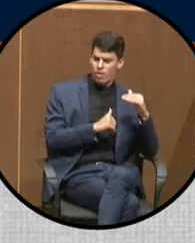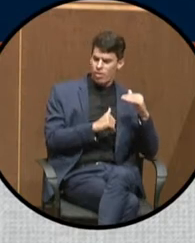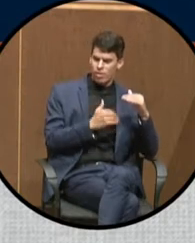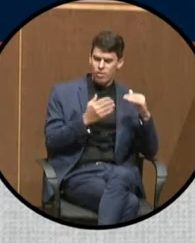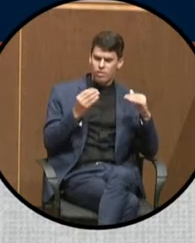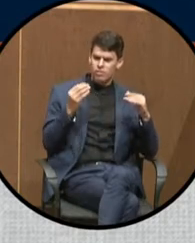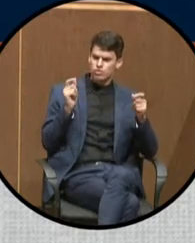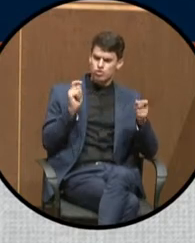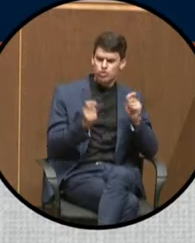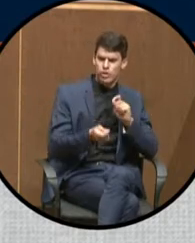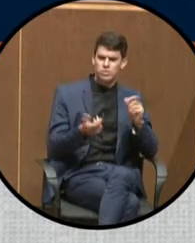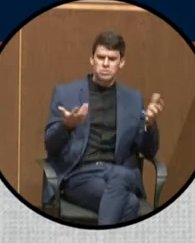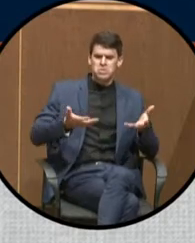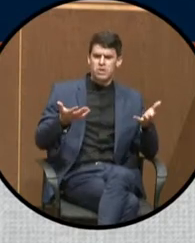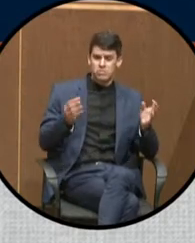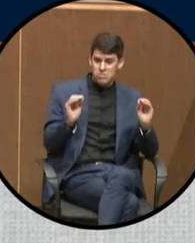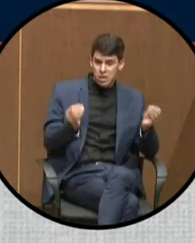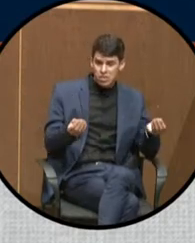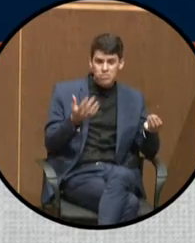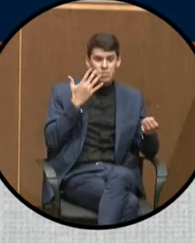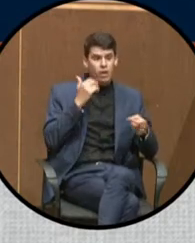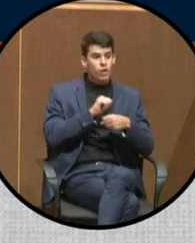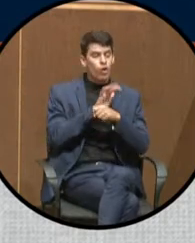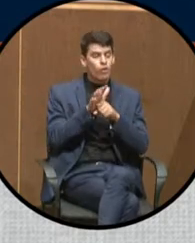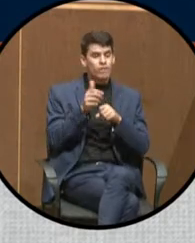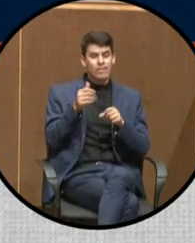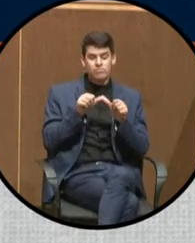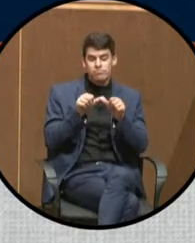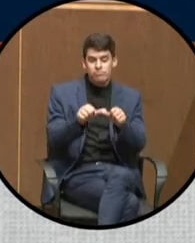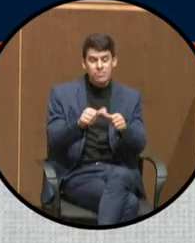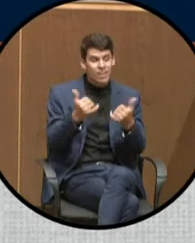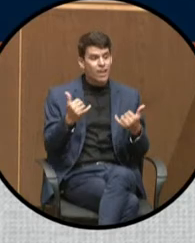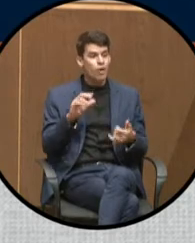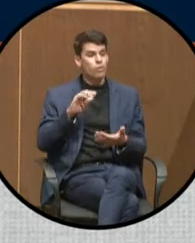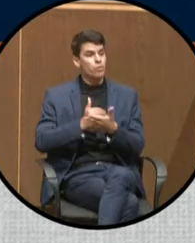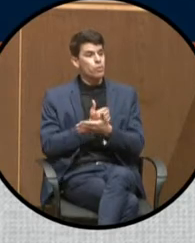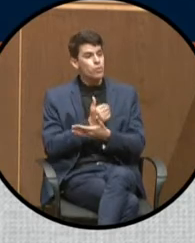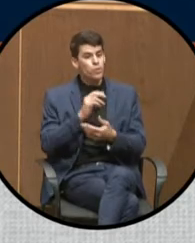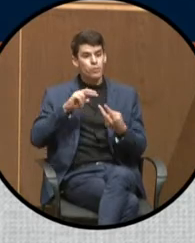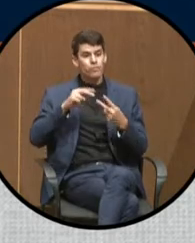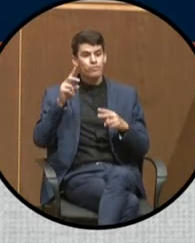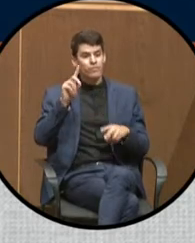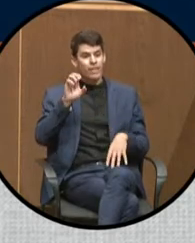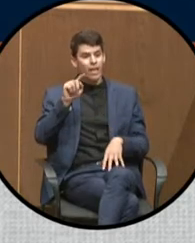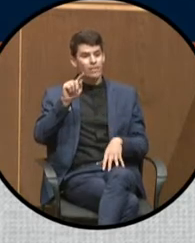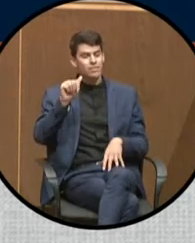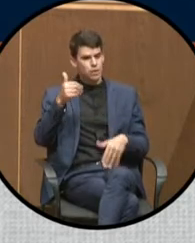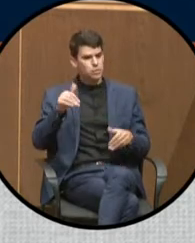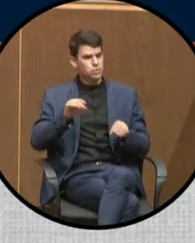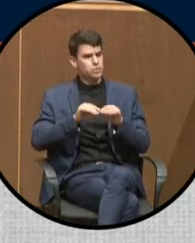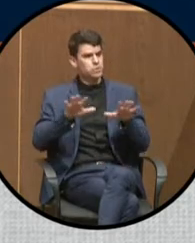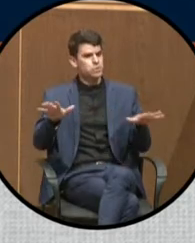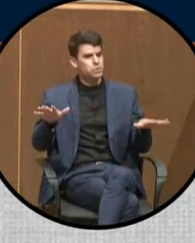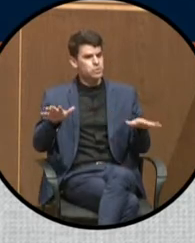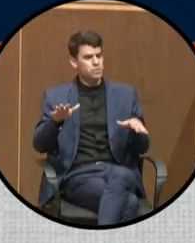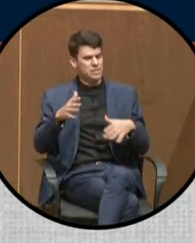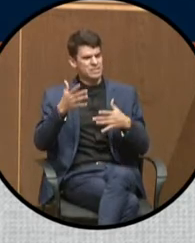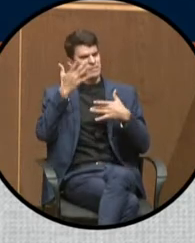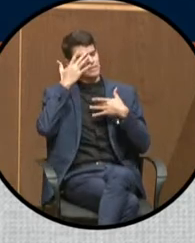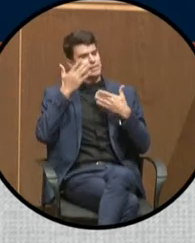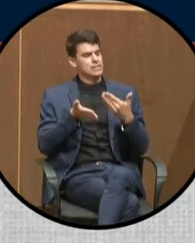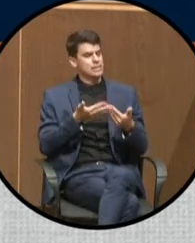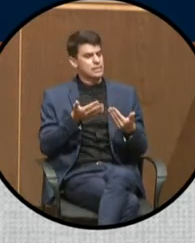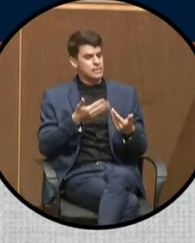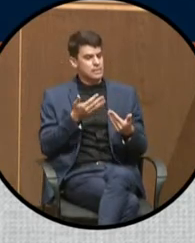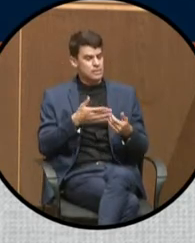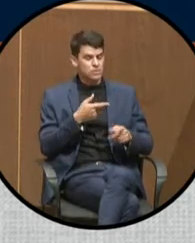now? The pandemic isn't over. The Delta variant is out there and is highly transmittable. While we know that vaccines are the best